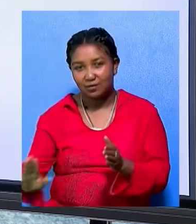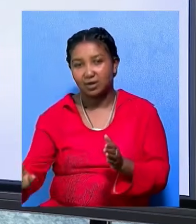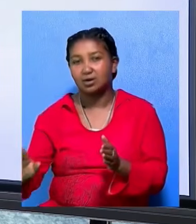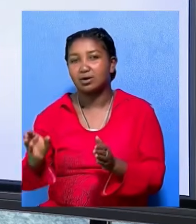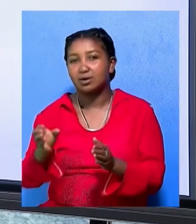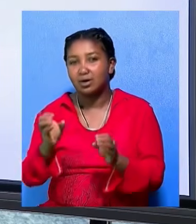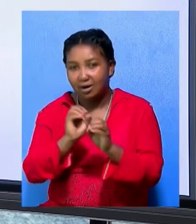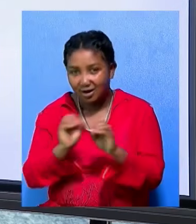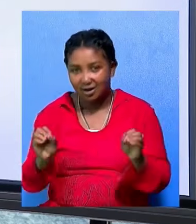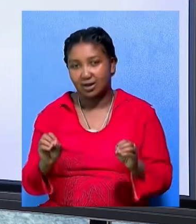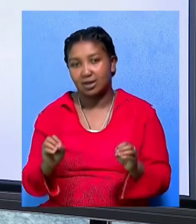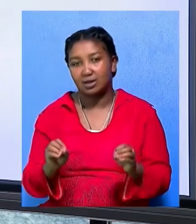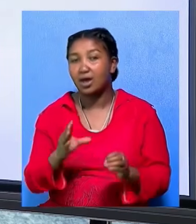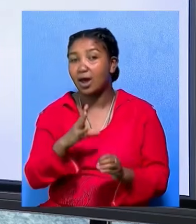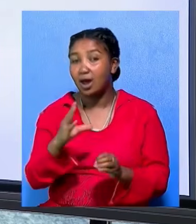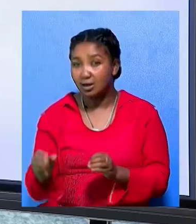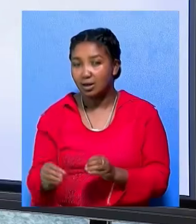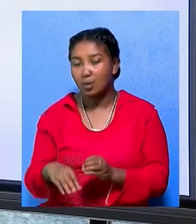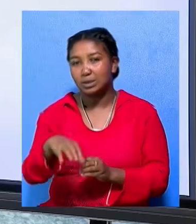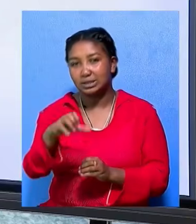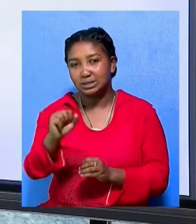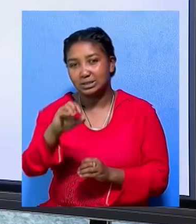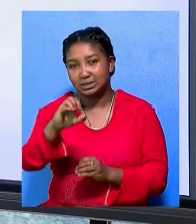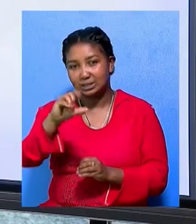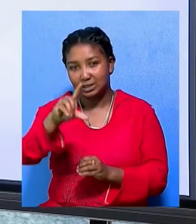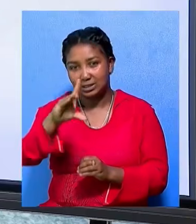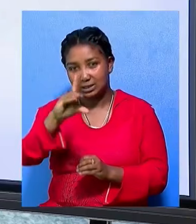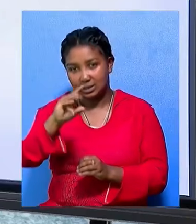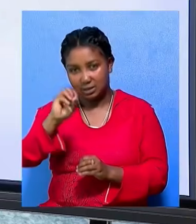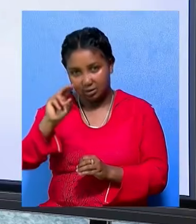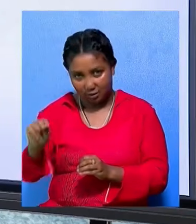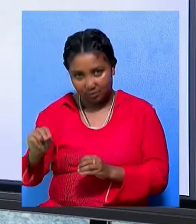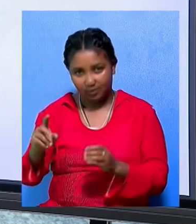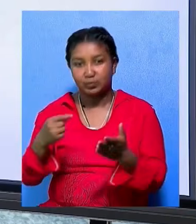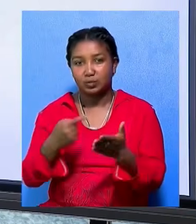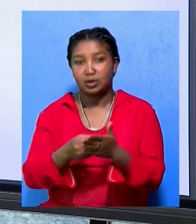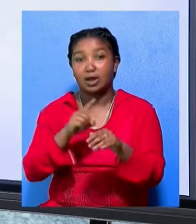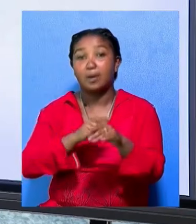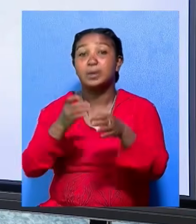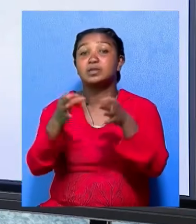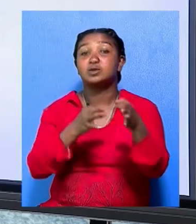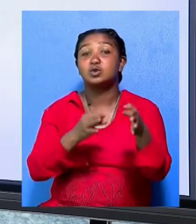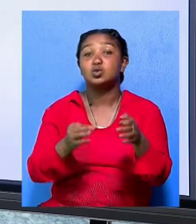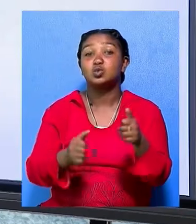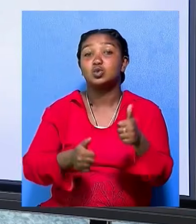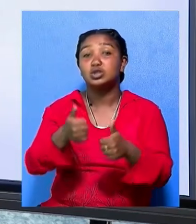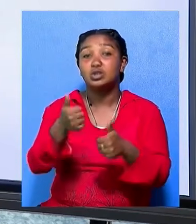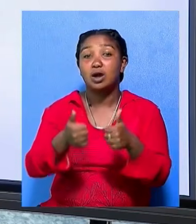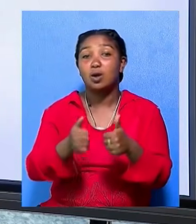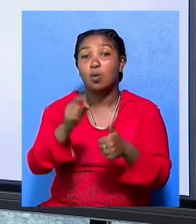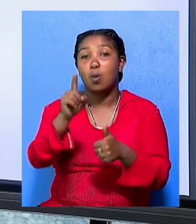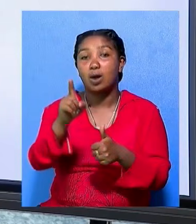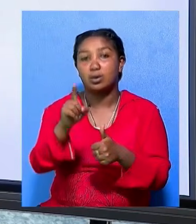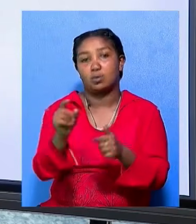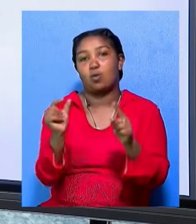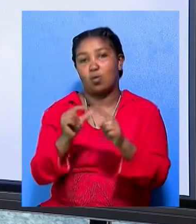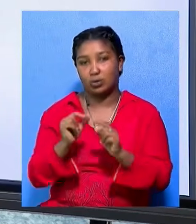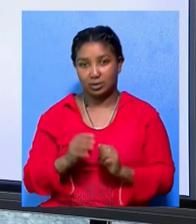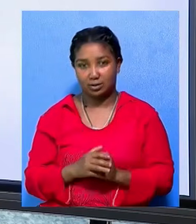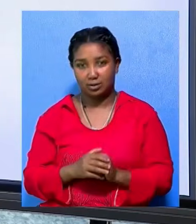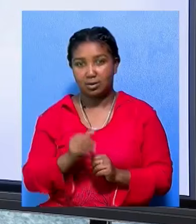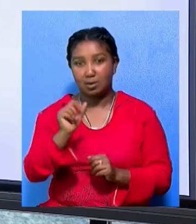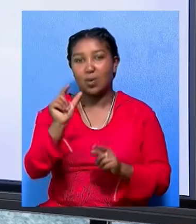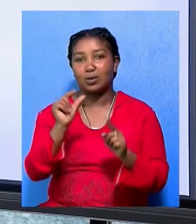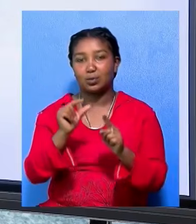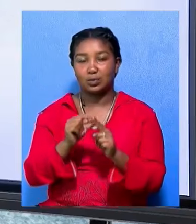rarely, and also seldom, are the types of expressions which are in one word, okay? In